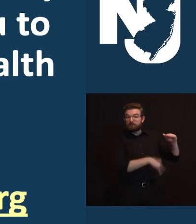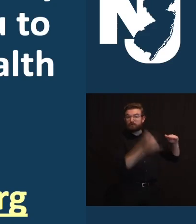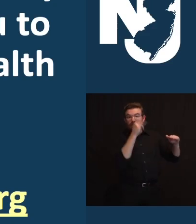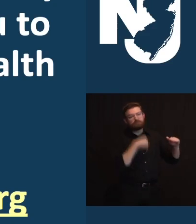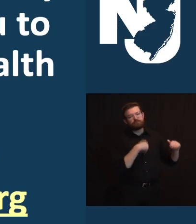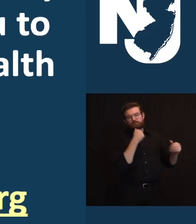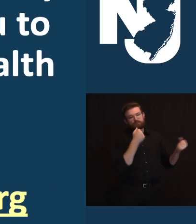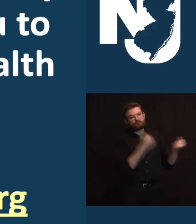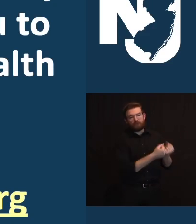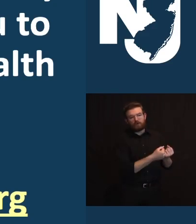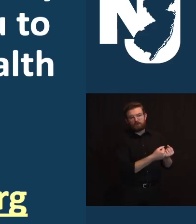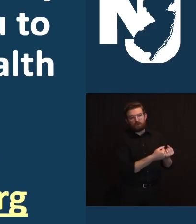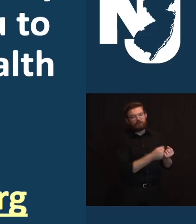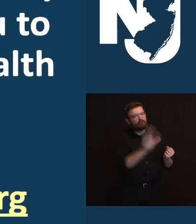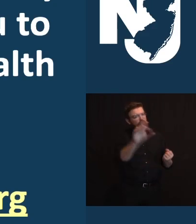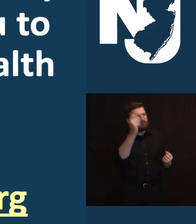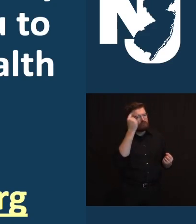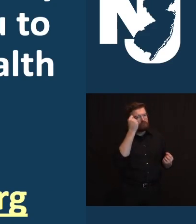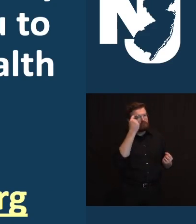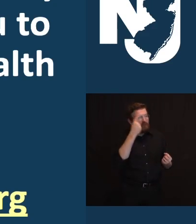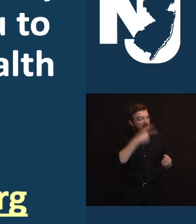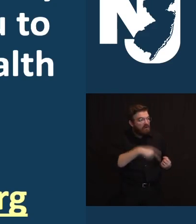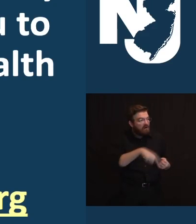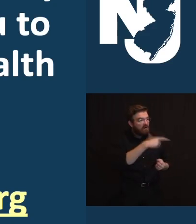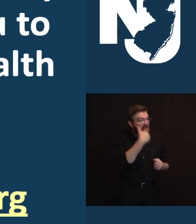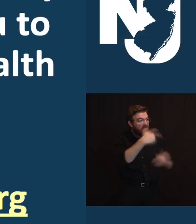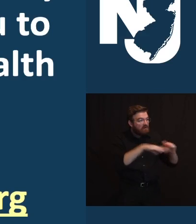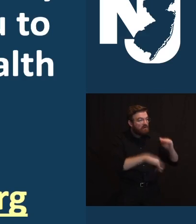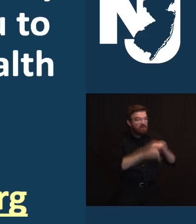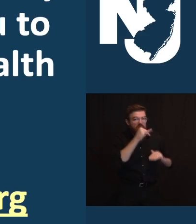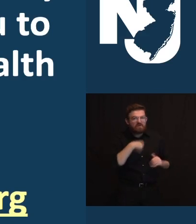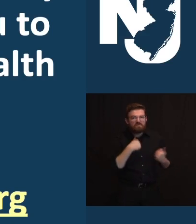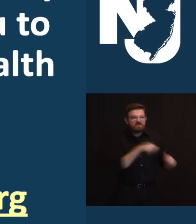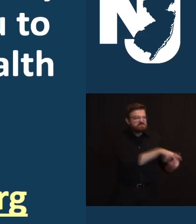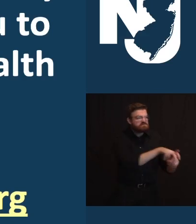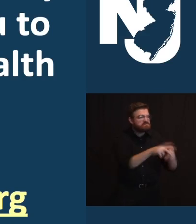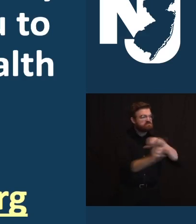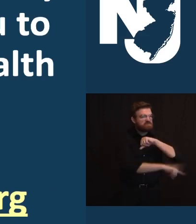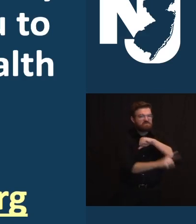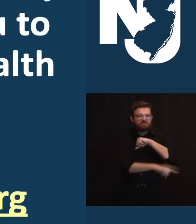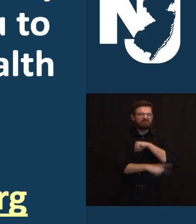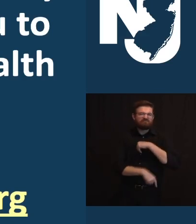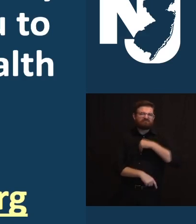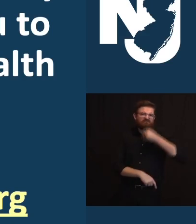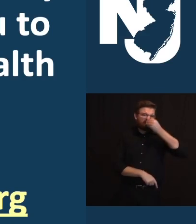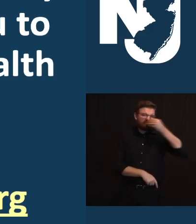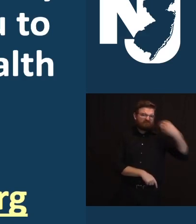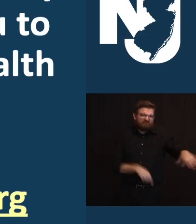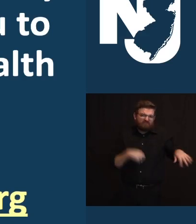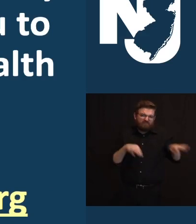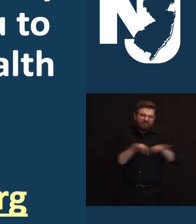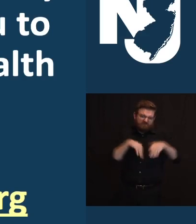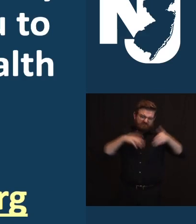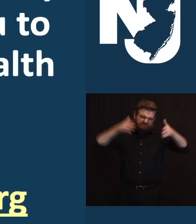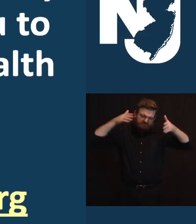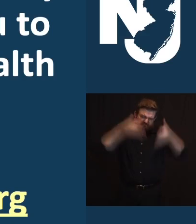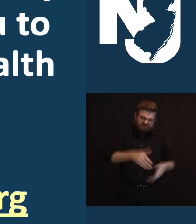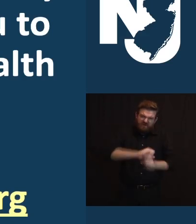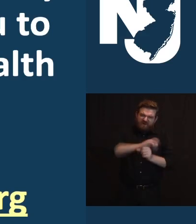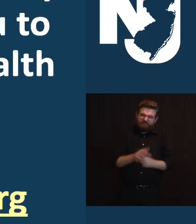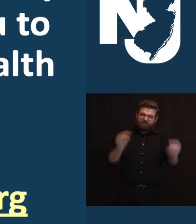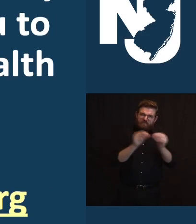that's not what this is about. This is a race against the clock to ensure that everyone who may have been exposed to coronavirus is